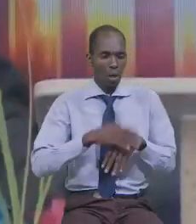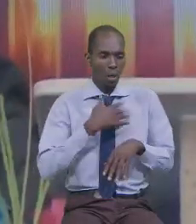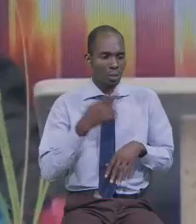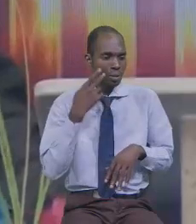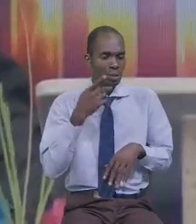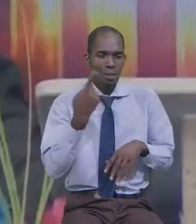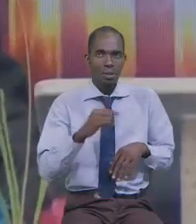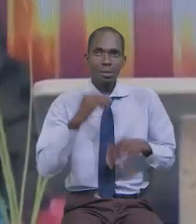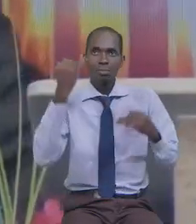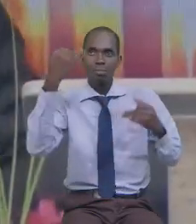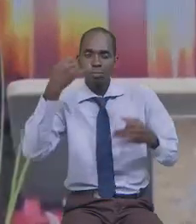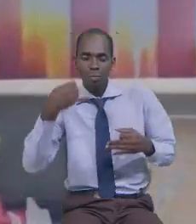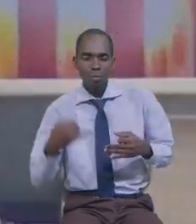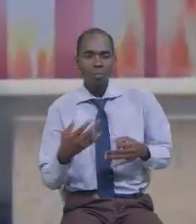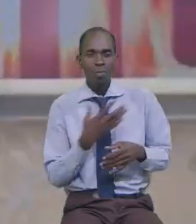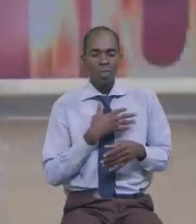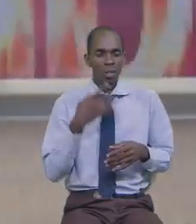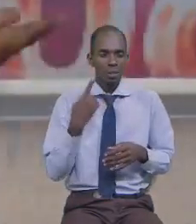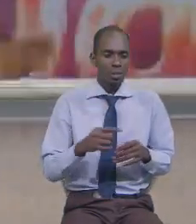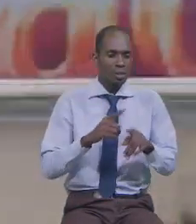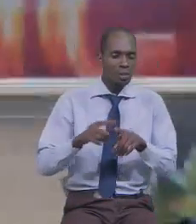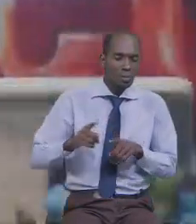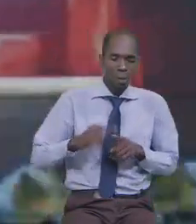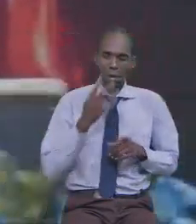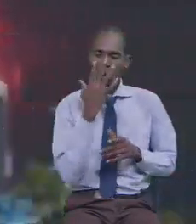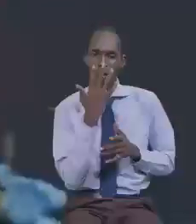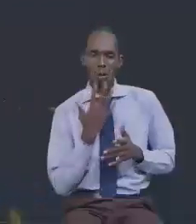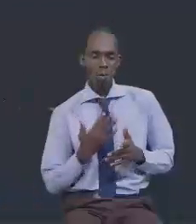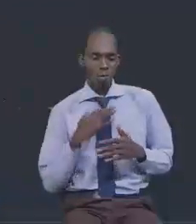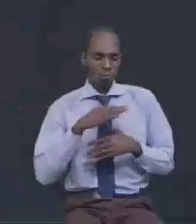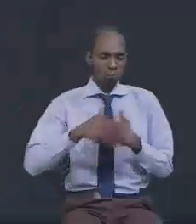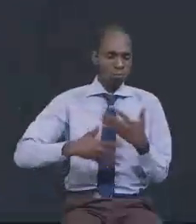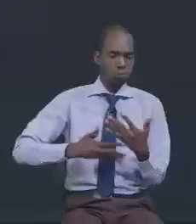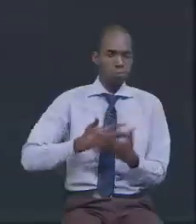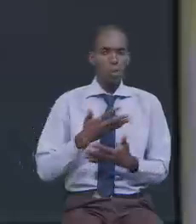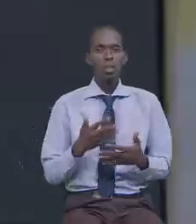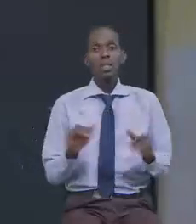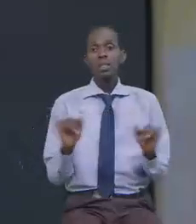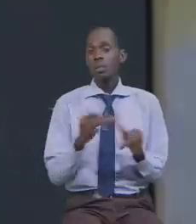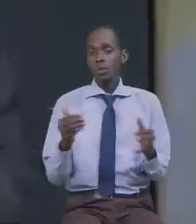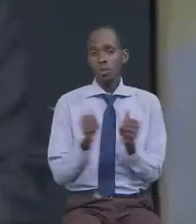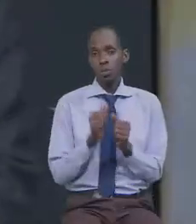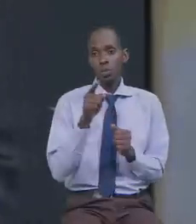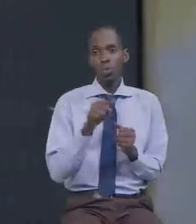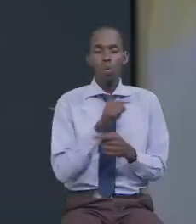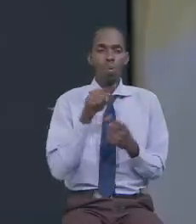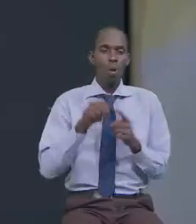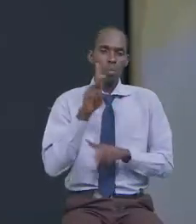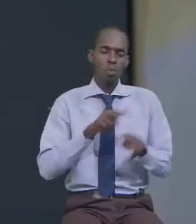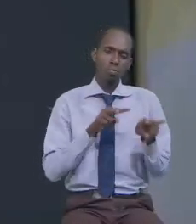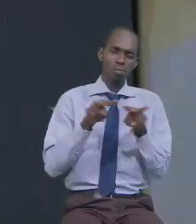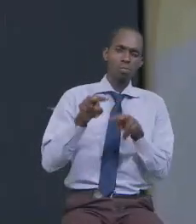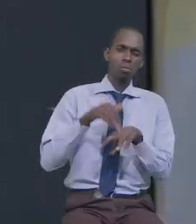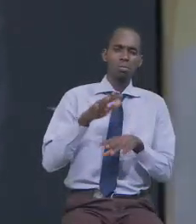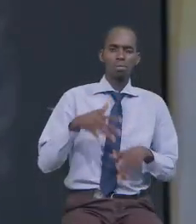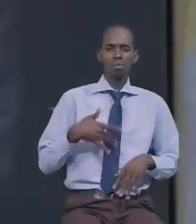the way the portrait. And, you know, the same thing with you. When people look at you now, they say, this